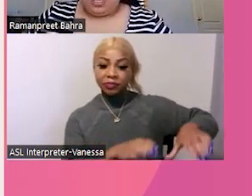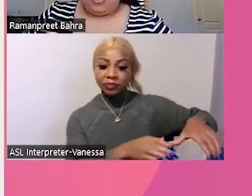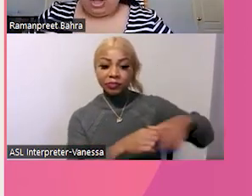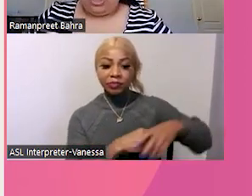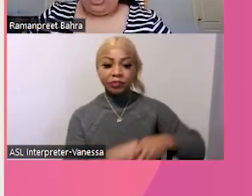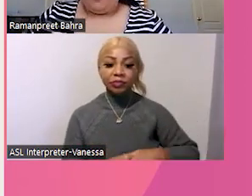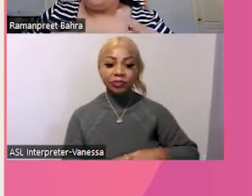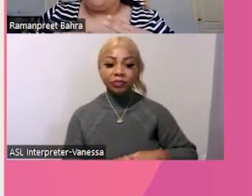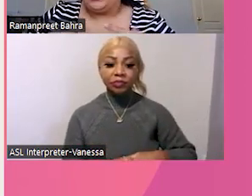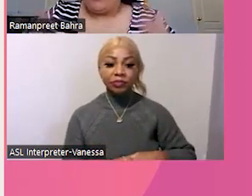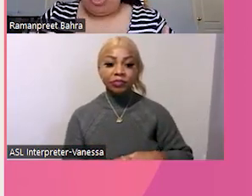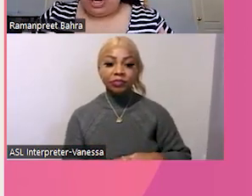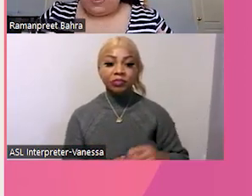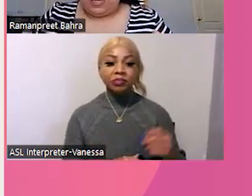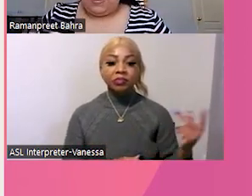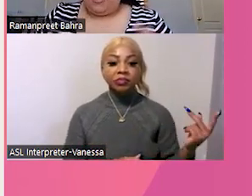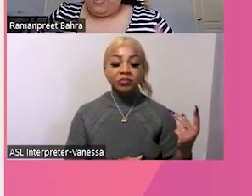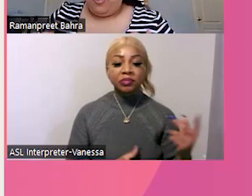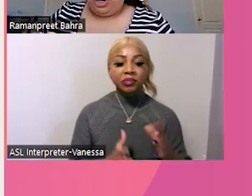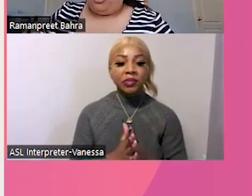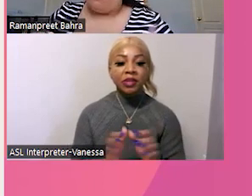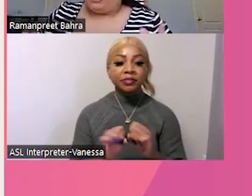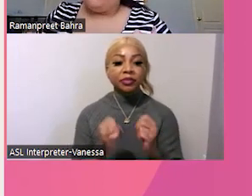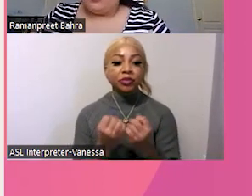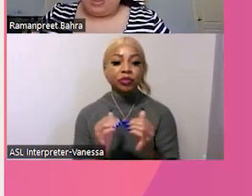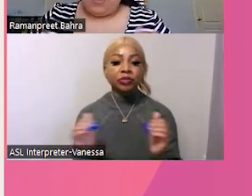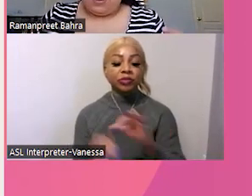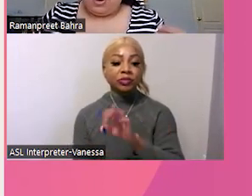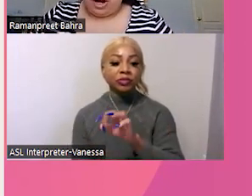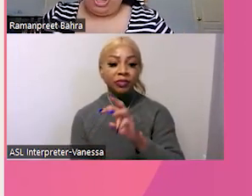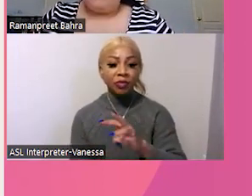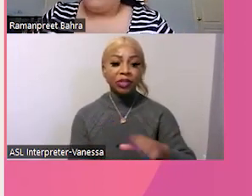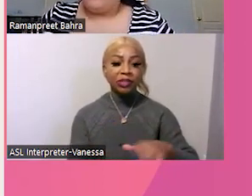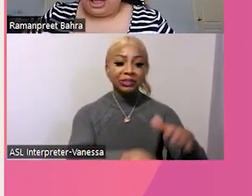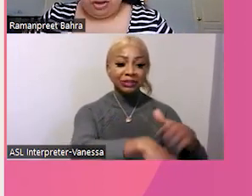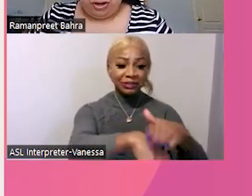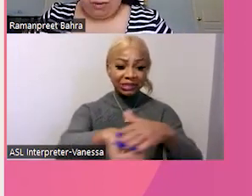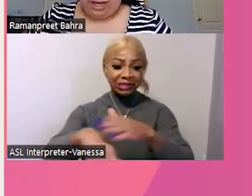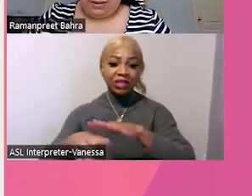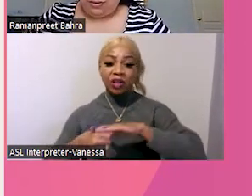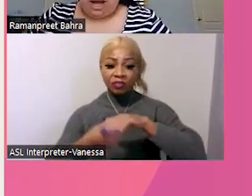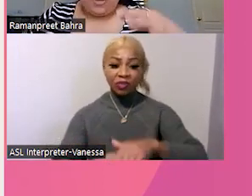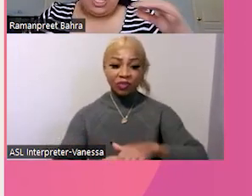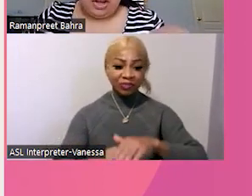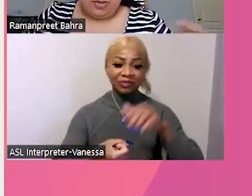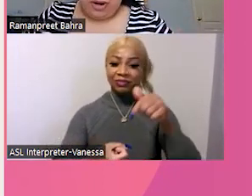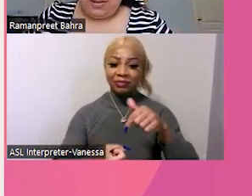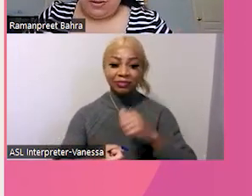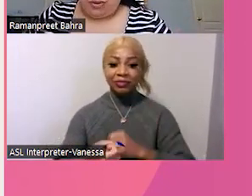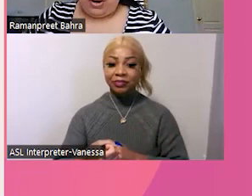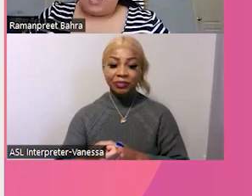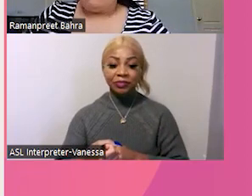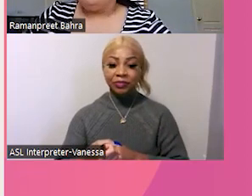fat studies scholars, we deploy a social justice framework to remind folks that fat oppression is in fact a human